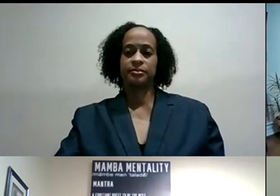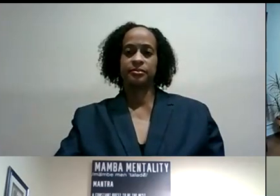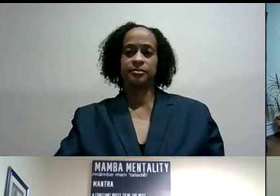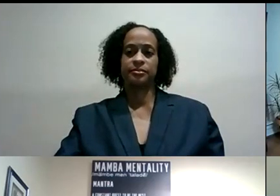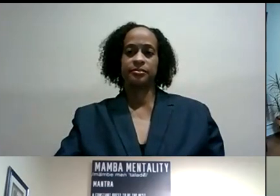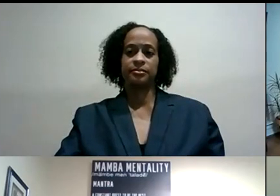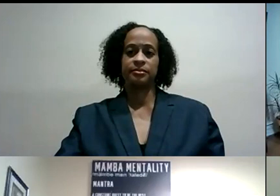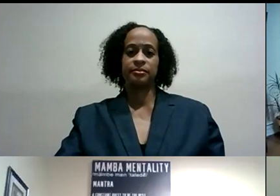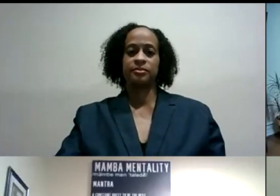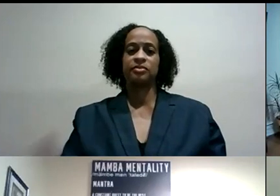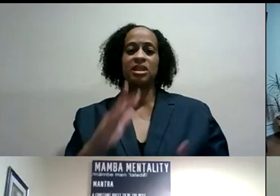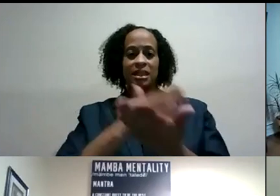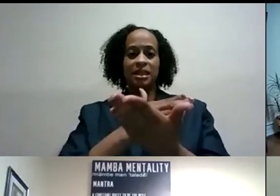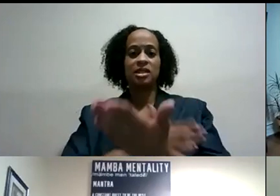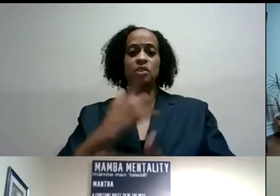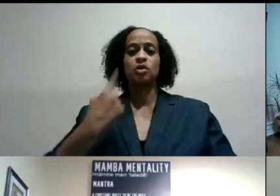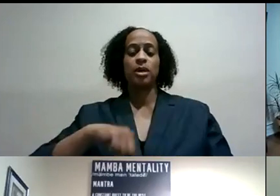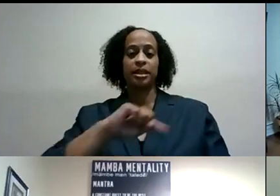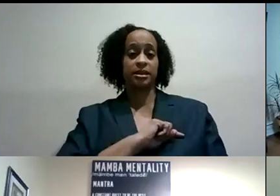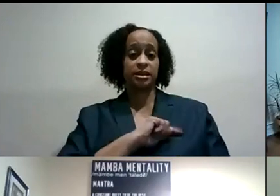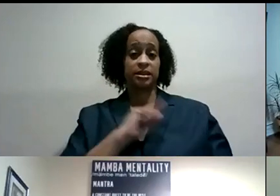the lesson to us is